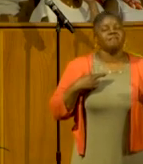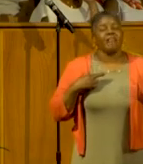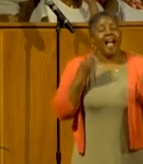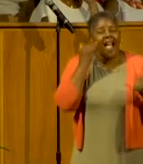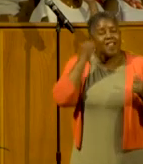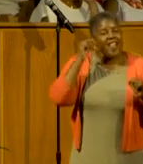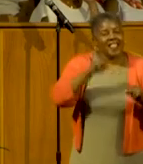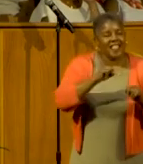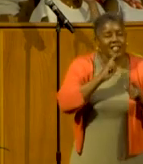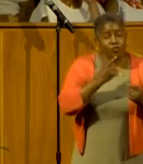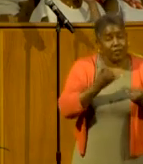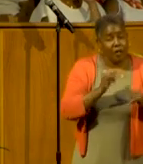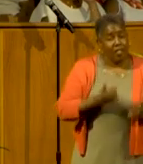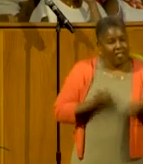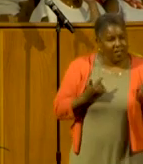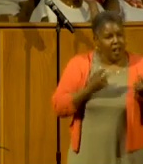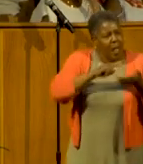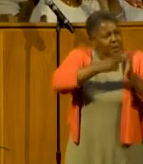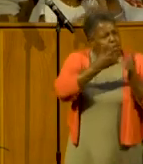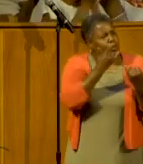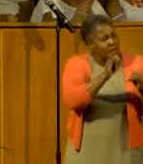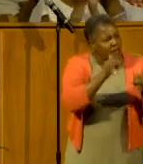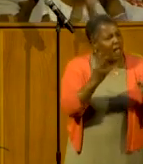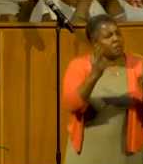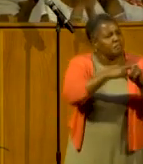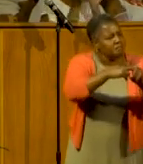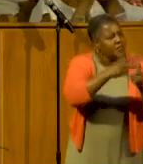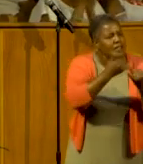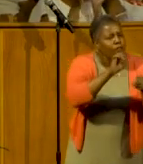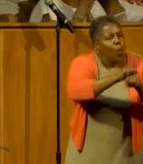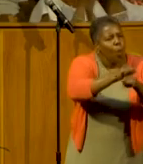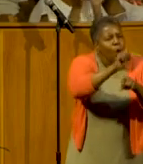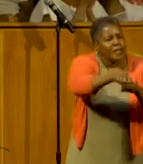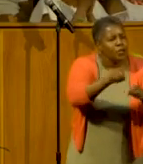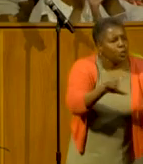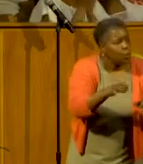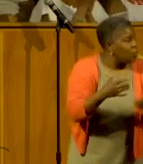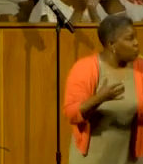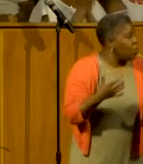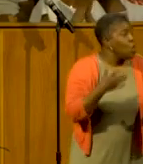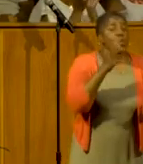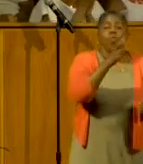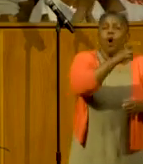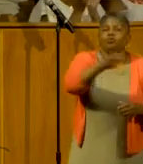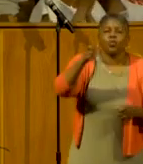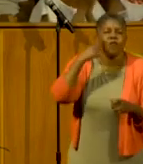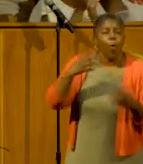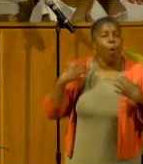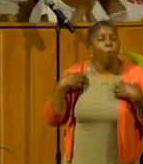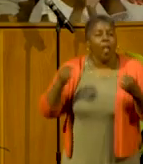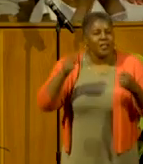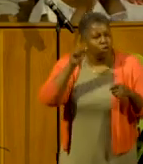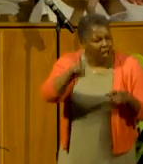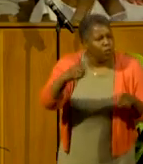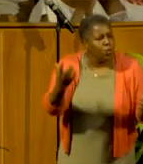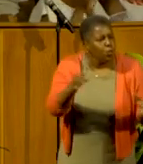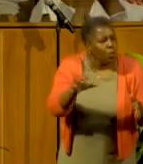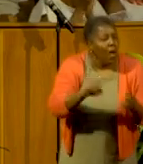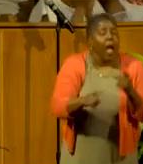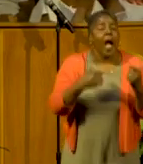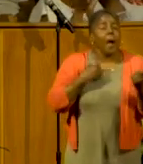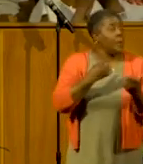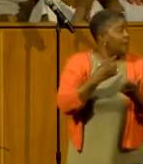If you're still living, you still got work to do. If you're still living, you're on a journey for wellness to do. And